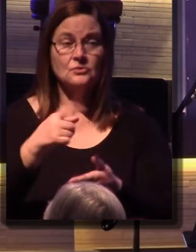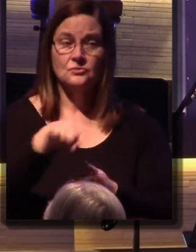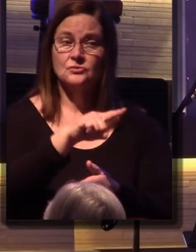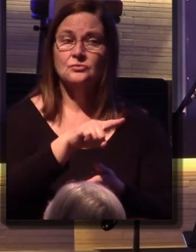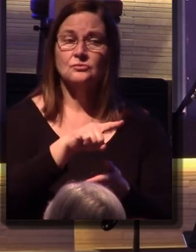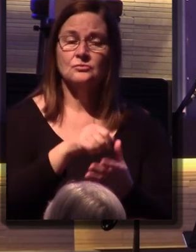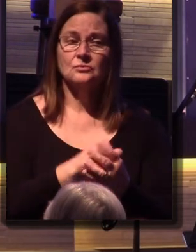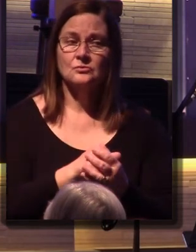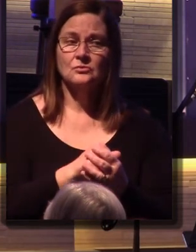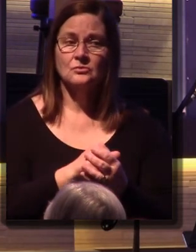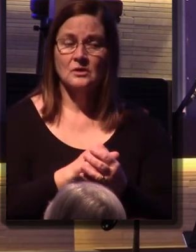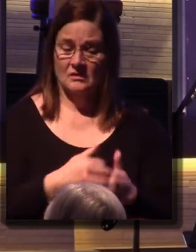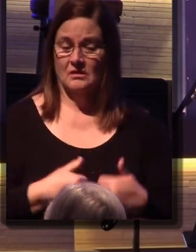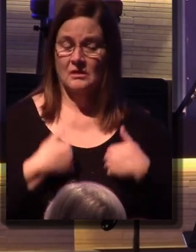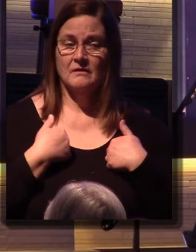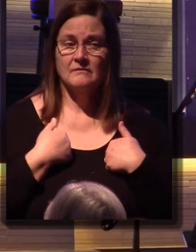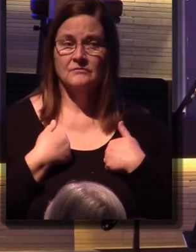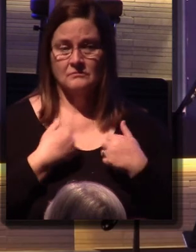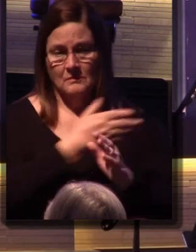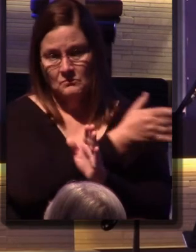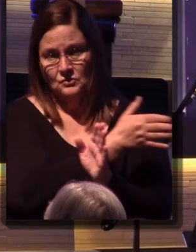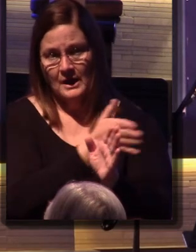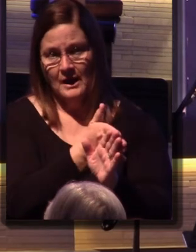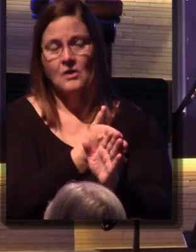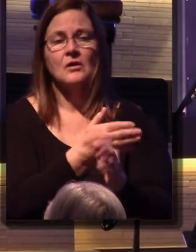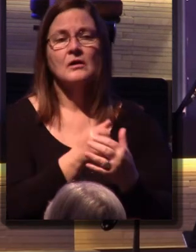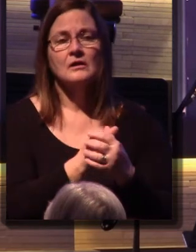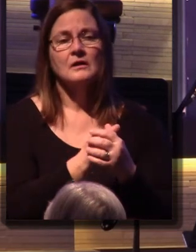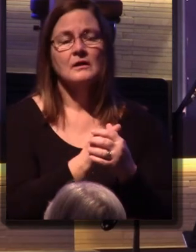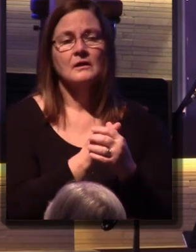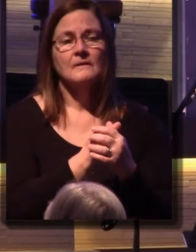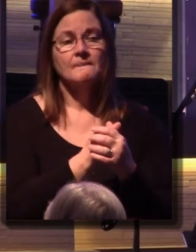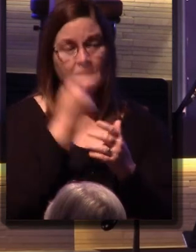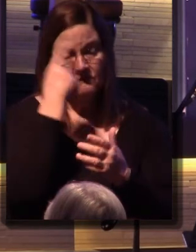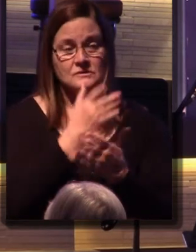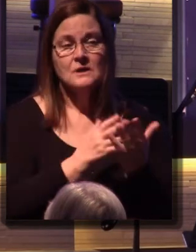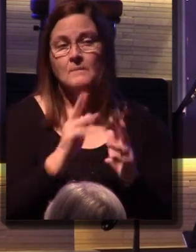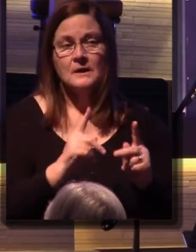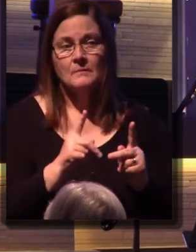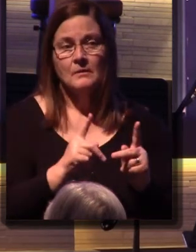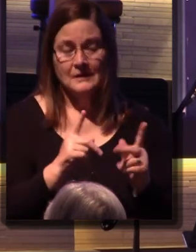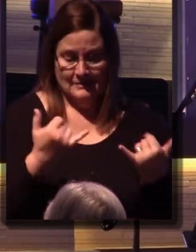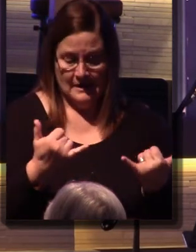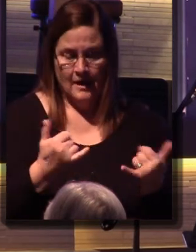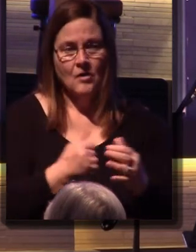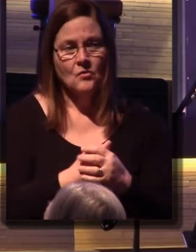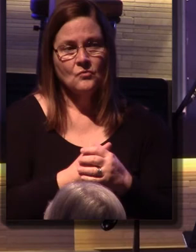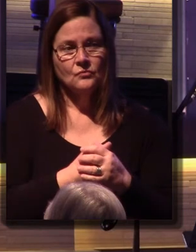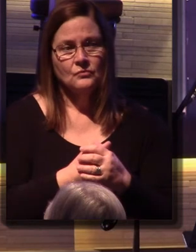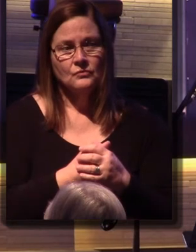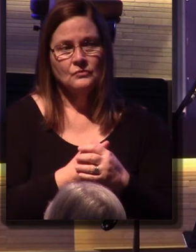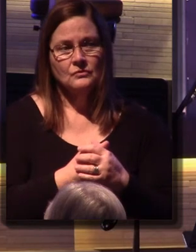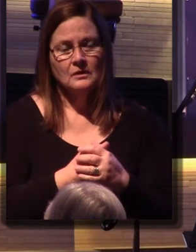recognizing first and foremost that you have lived your life to a certain point, and perhaps for some today, to